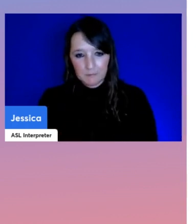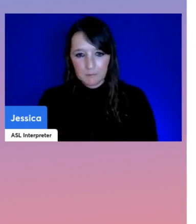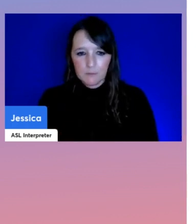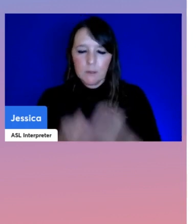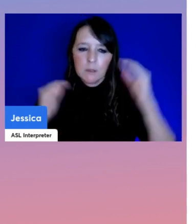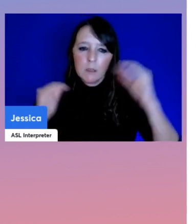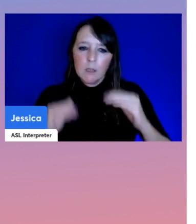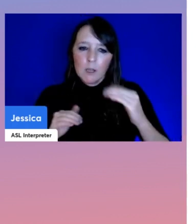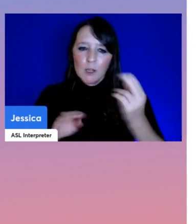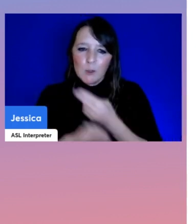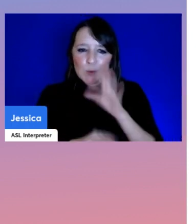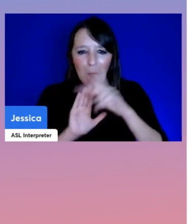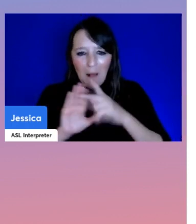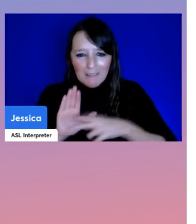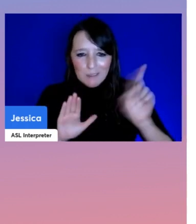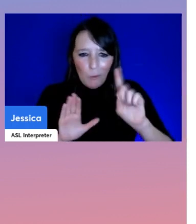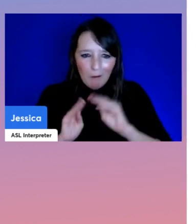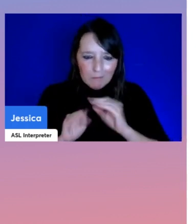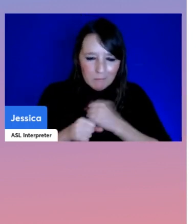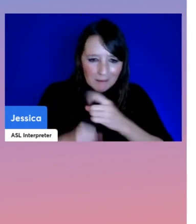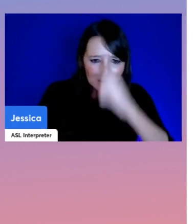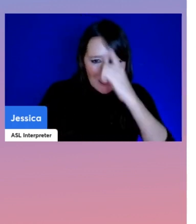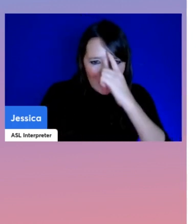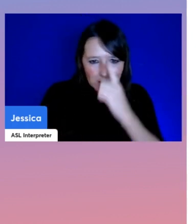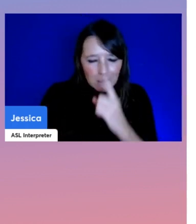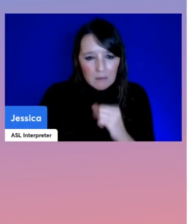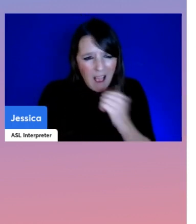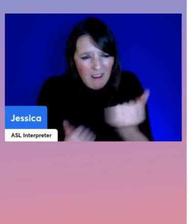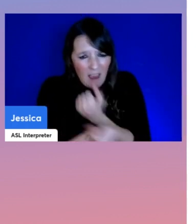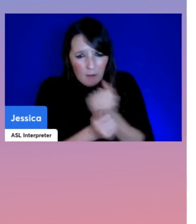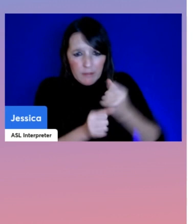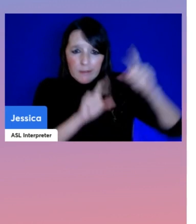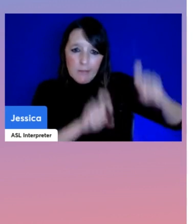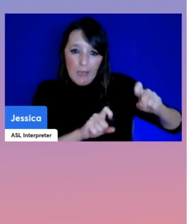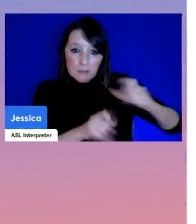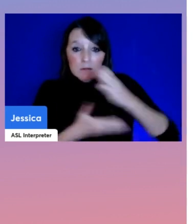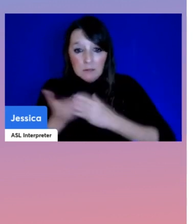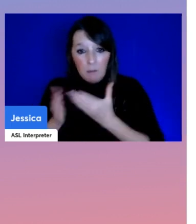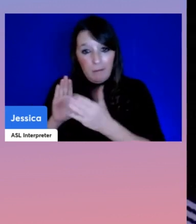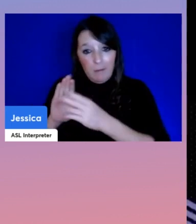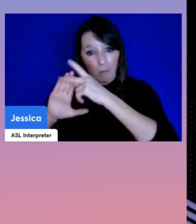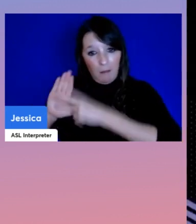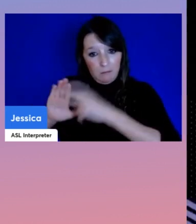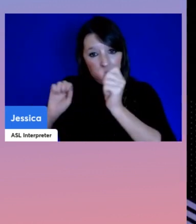makes sense. So everything shouldn't be a test. Some things should be policies.